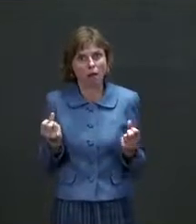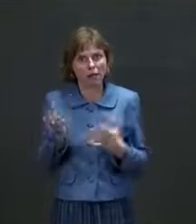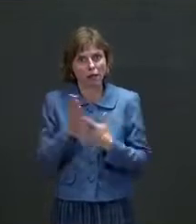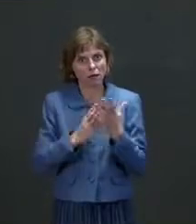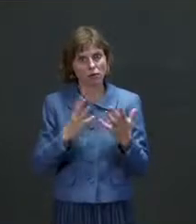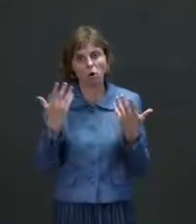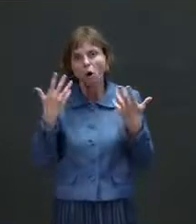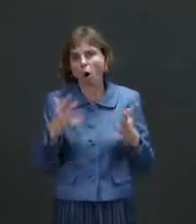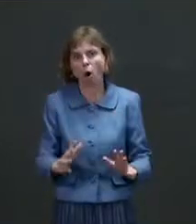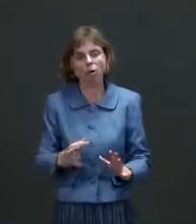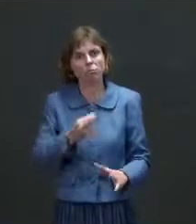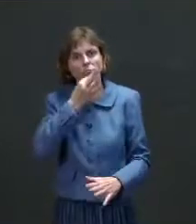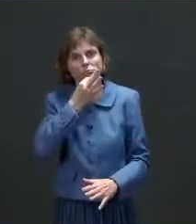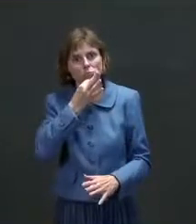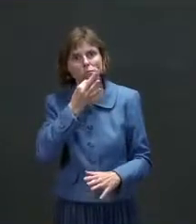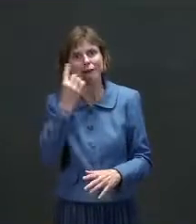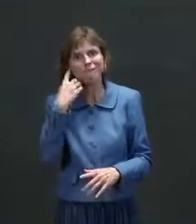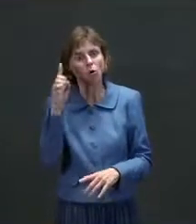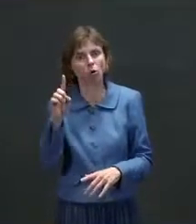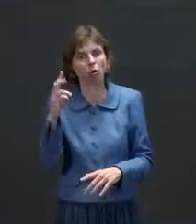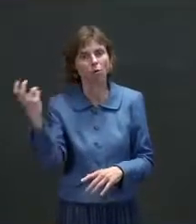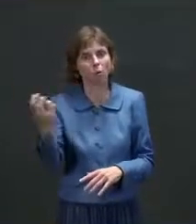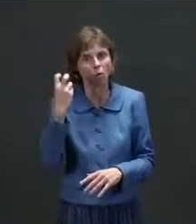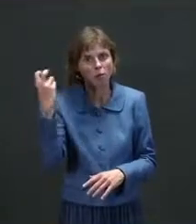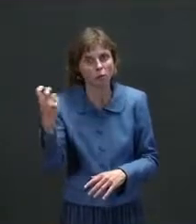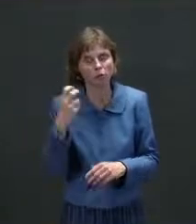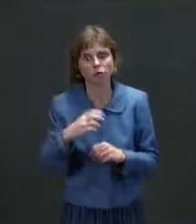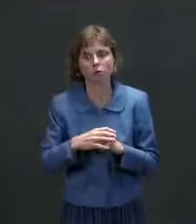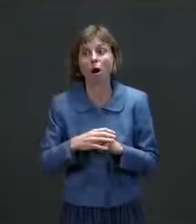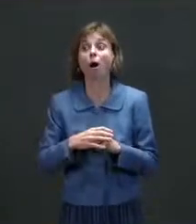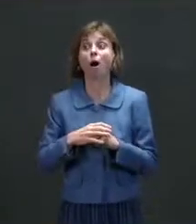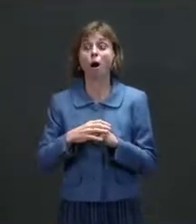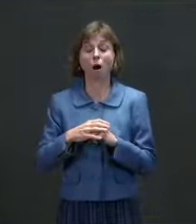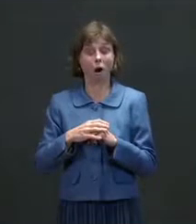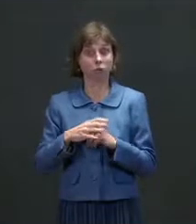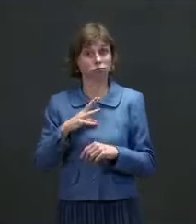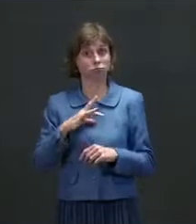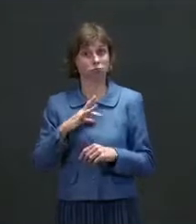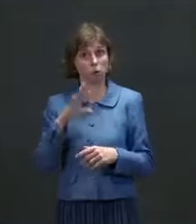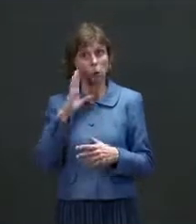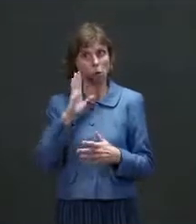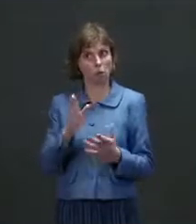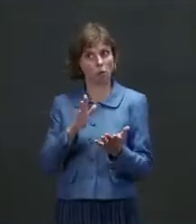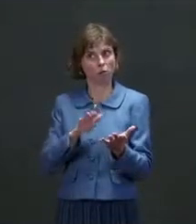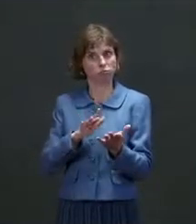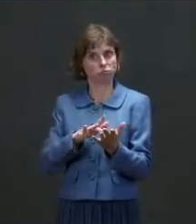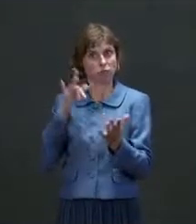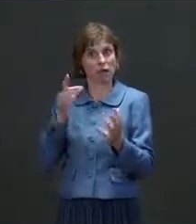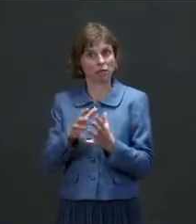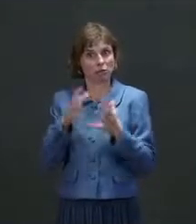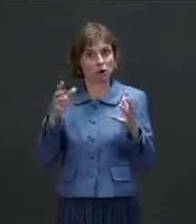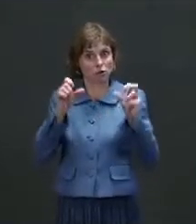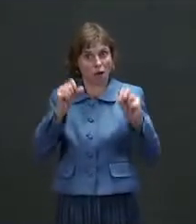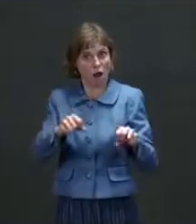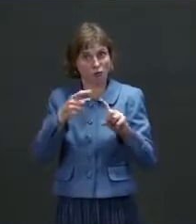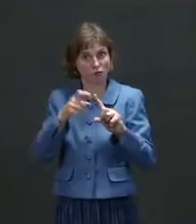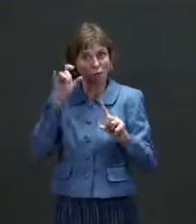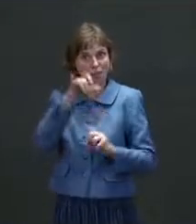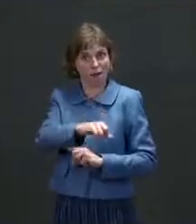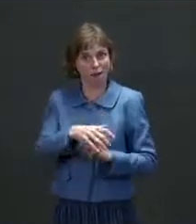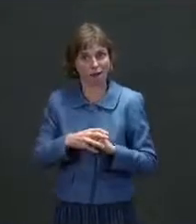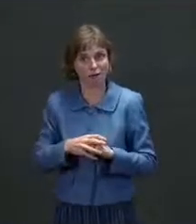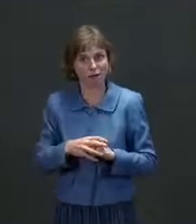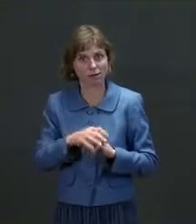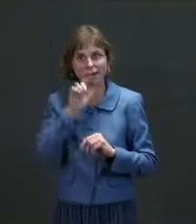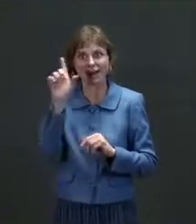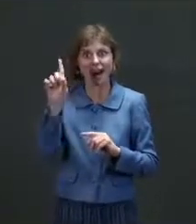at mobile operations. So we're going to maximize as much as we possibly can and not just lean